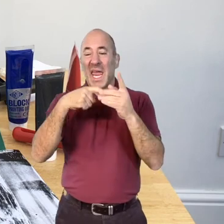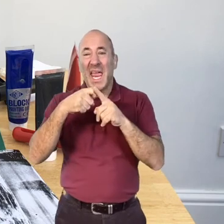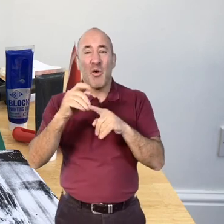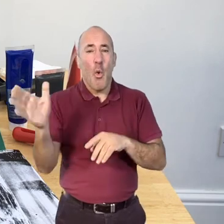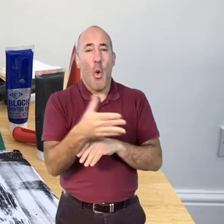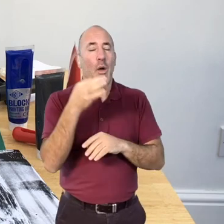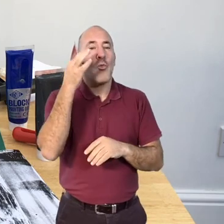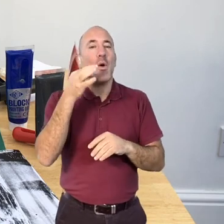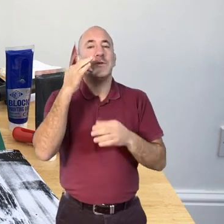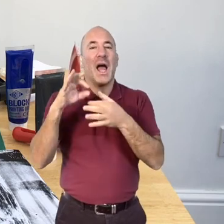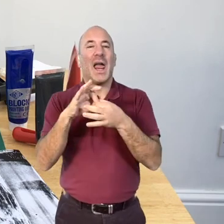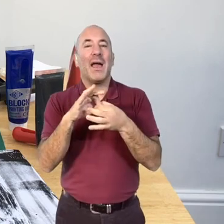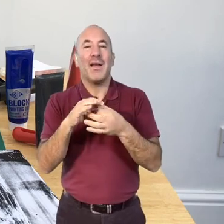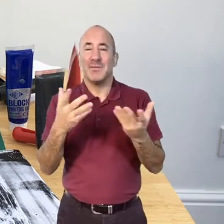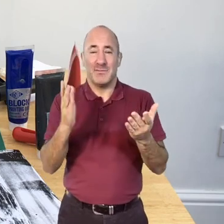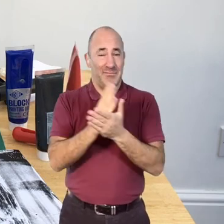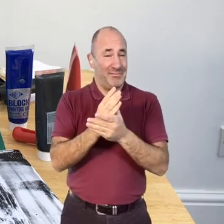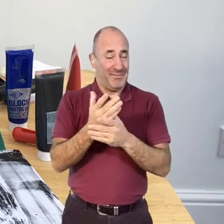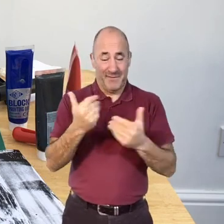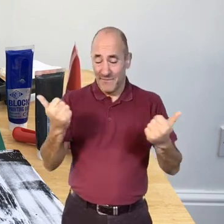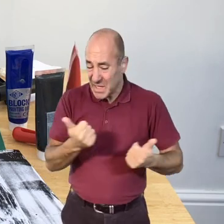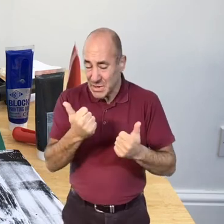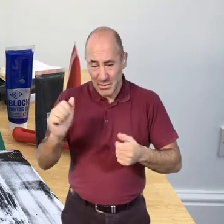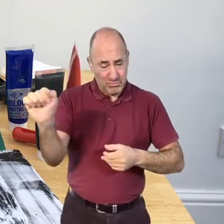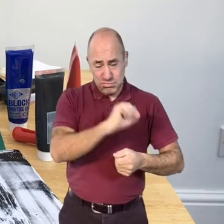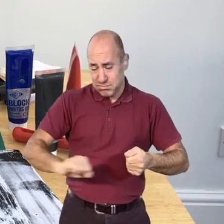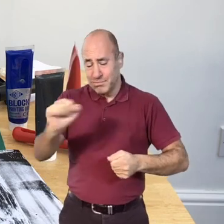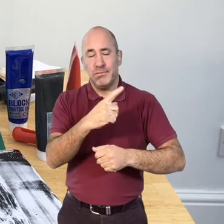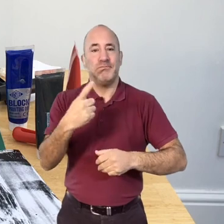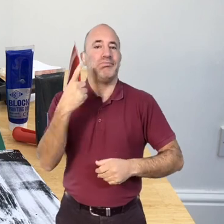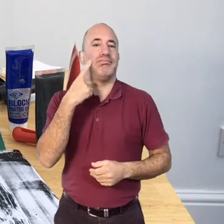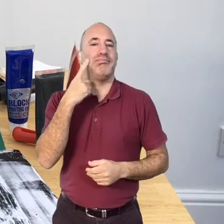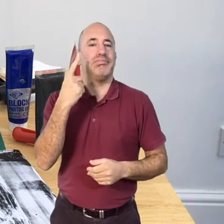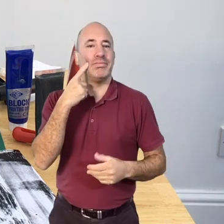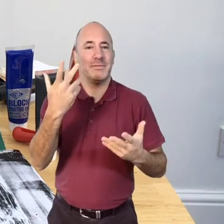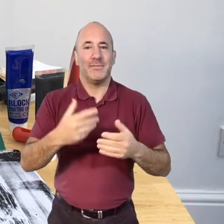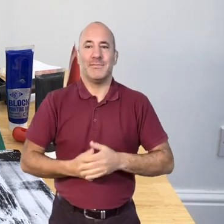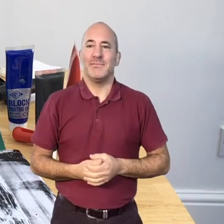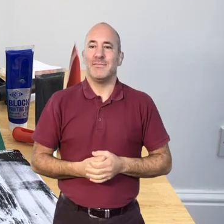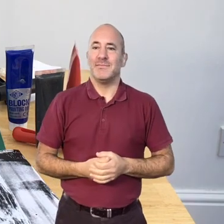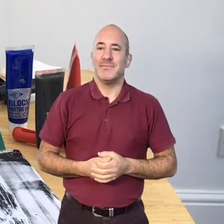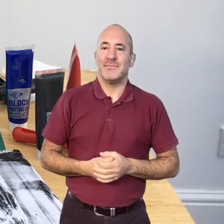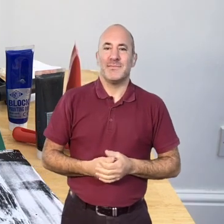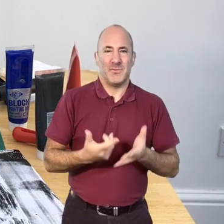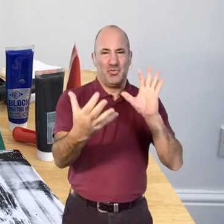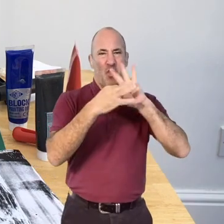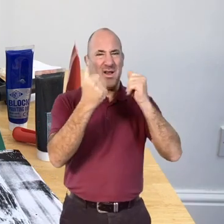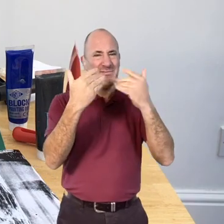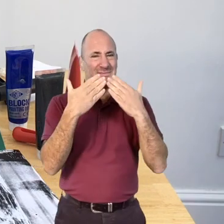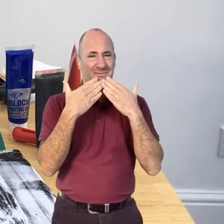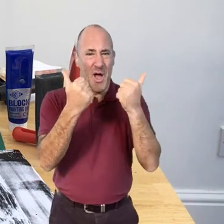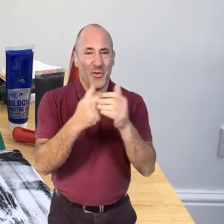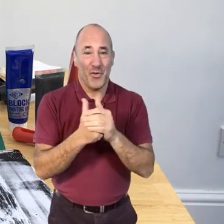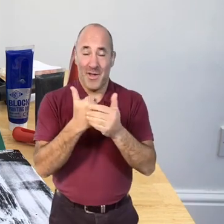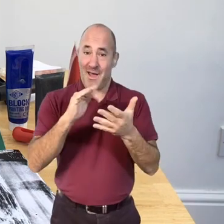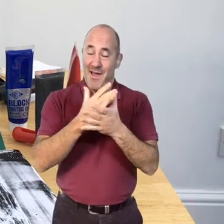inks are water-based. So that's really easy to clean up after this project. Thank you very much for joining me today. It's been a pleasure